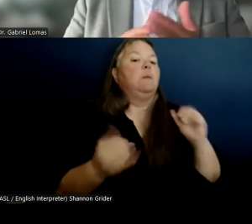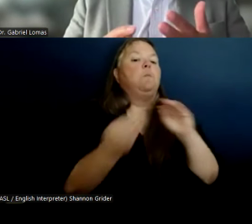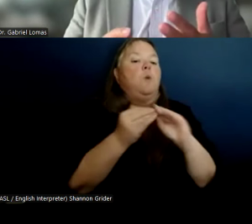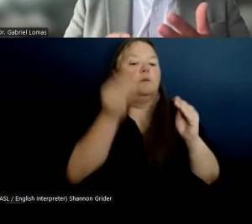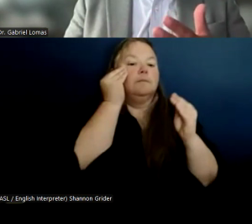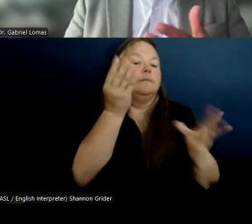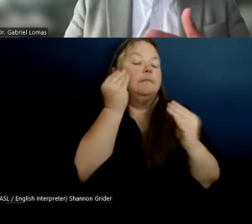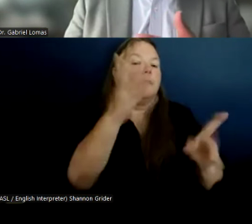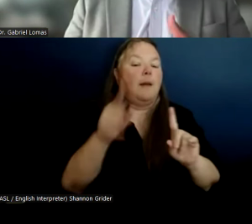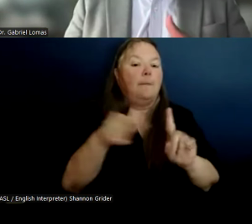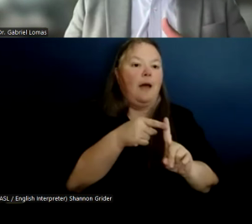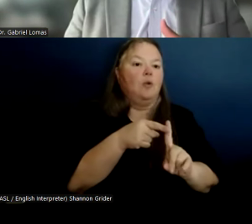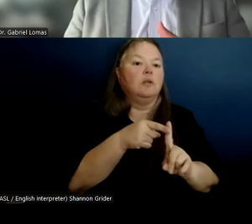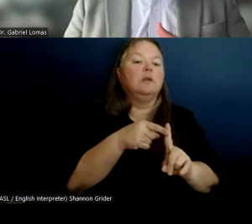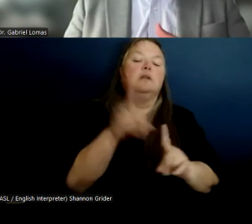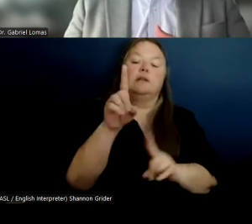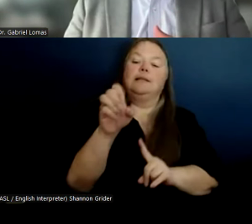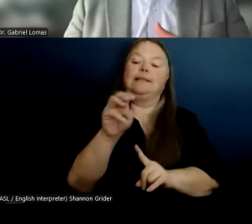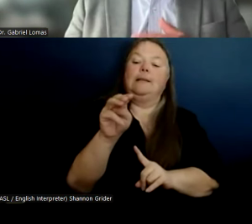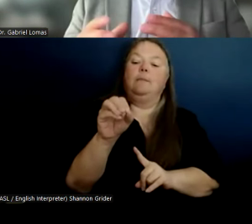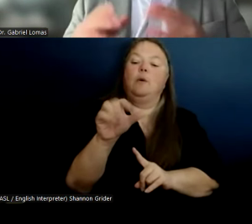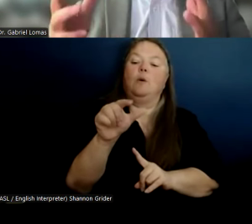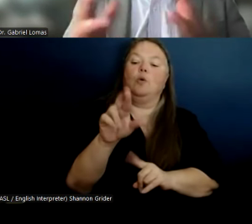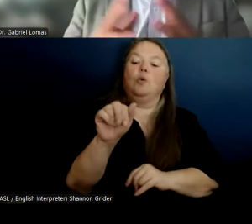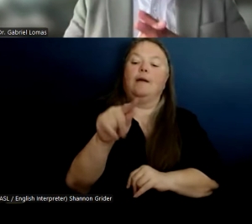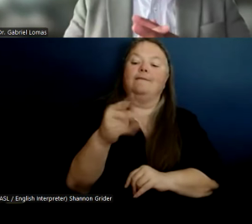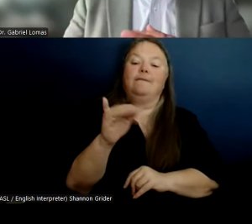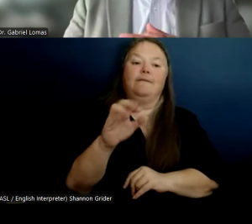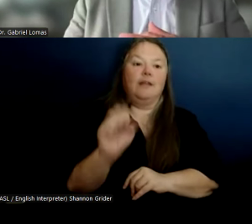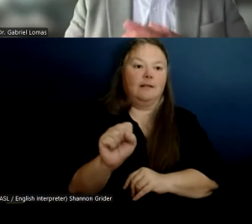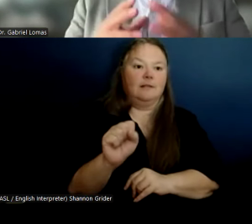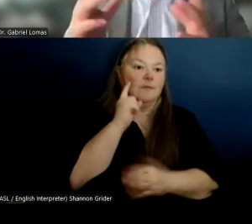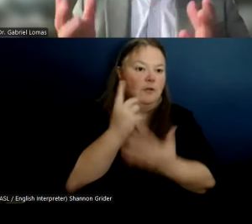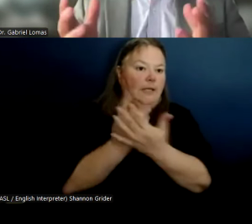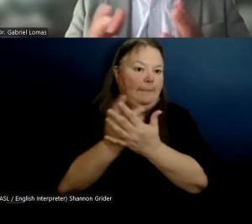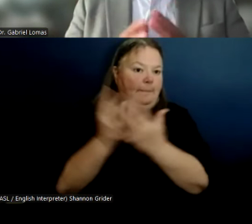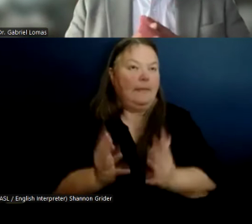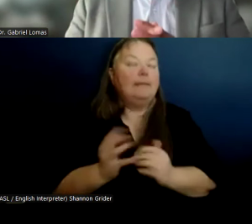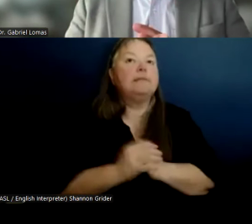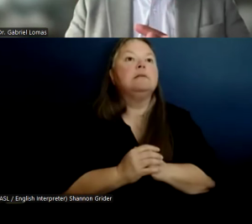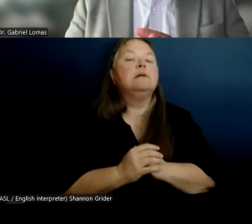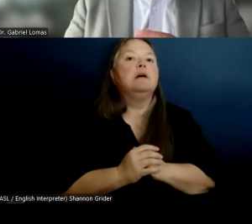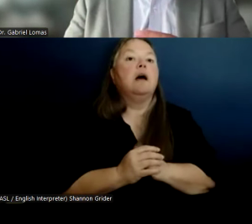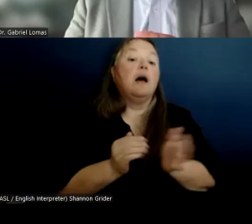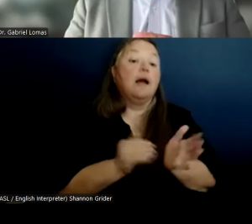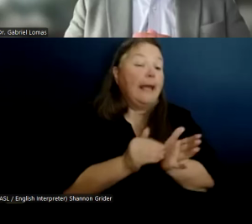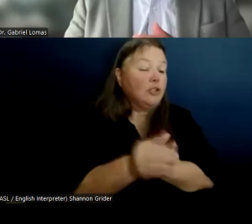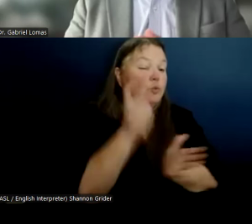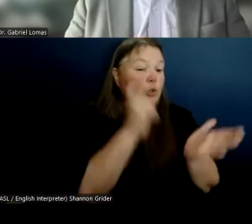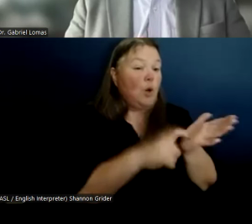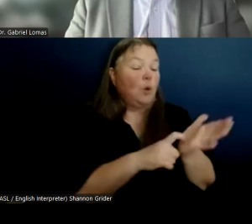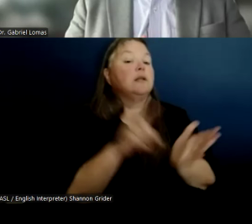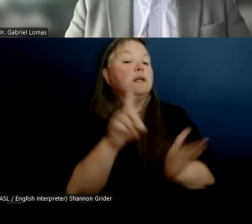about the demographics of inmates, and we are noticing that they are sometimes reporting